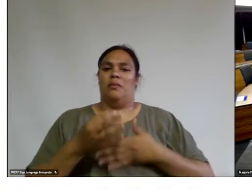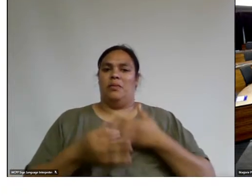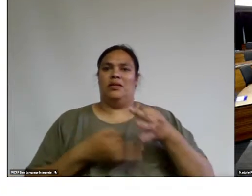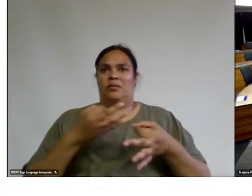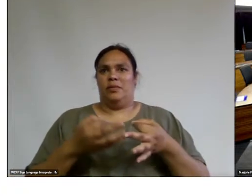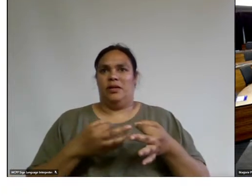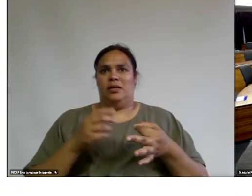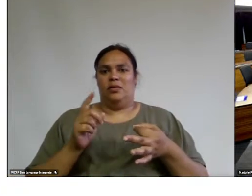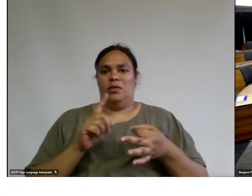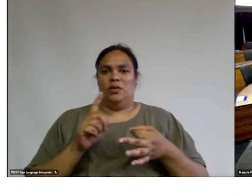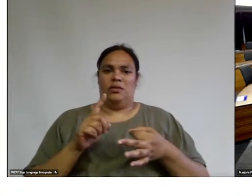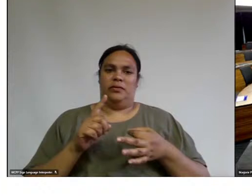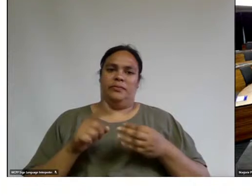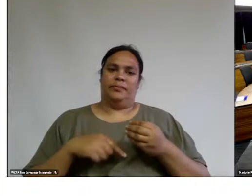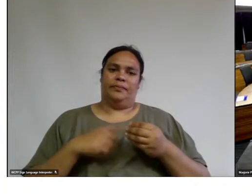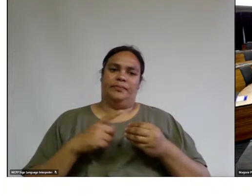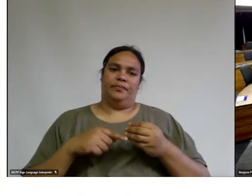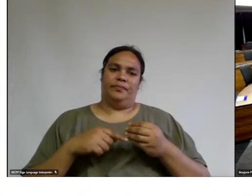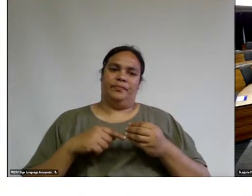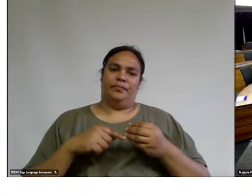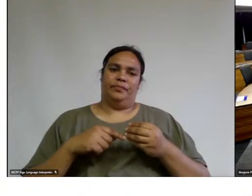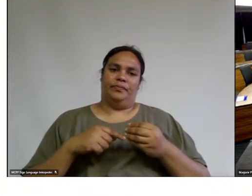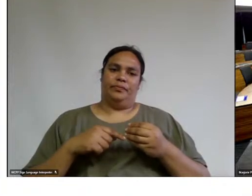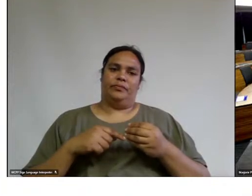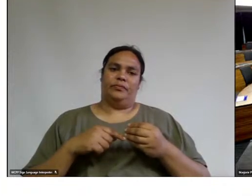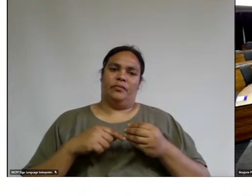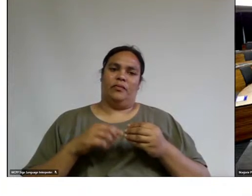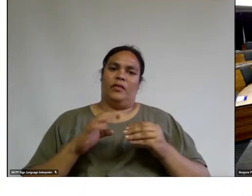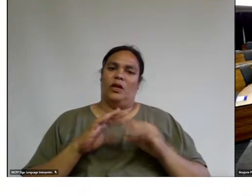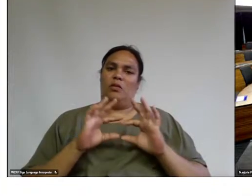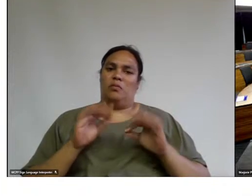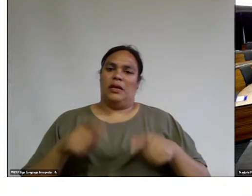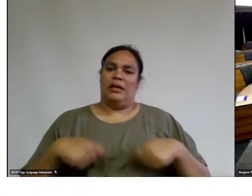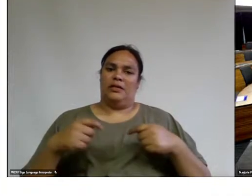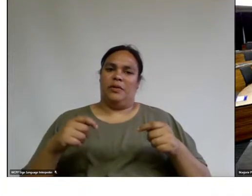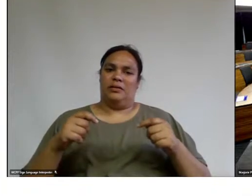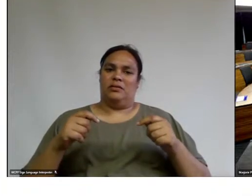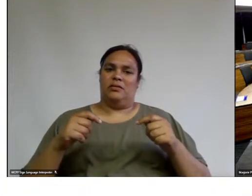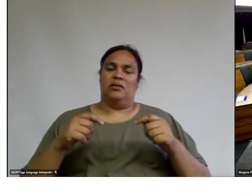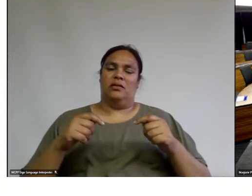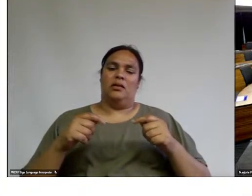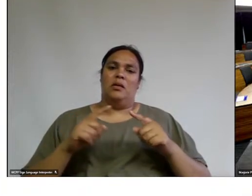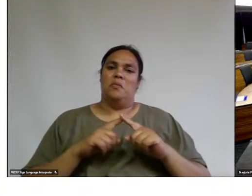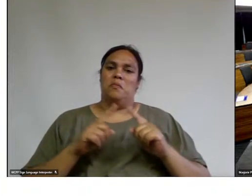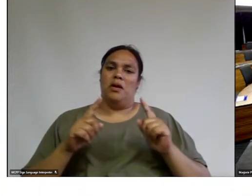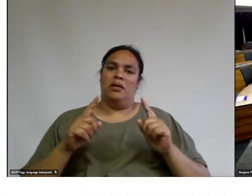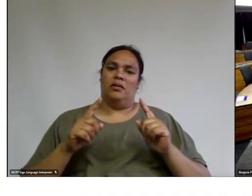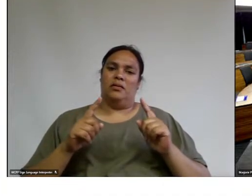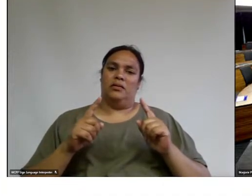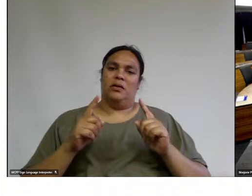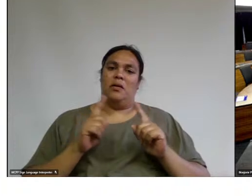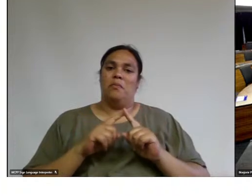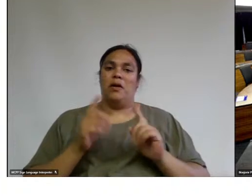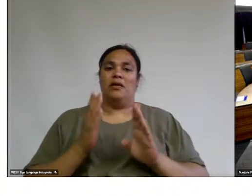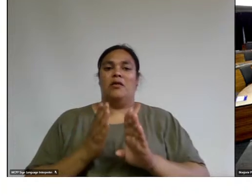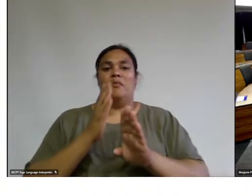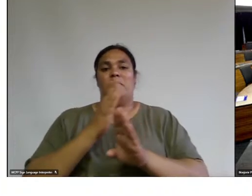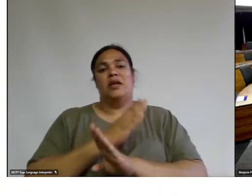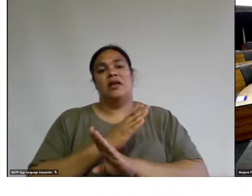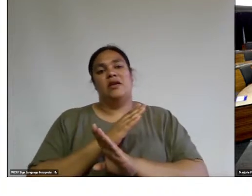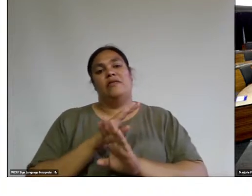of and irregular expenditure were itemized, but the previous